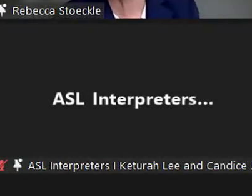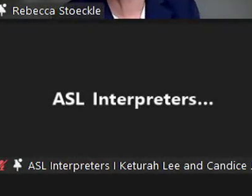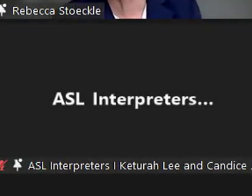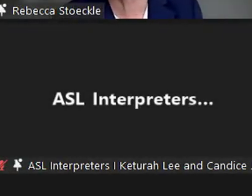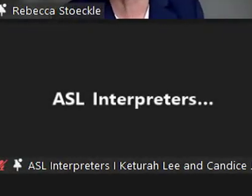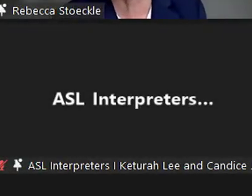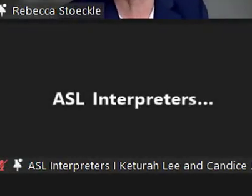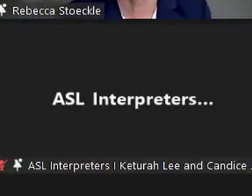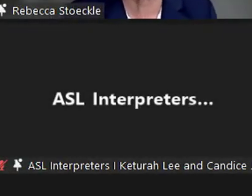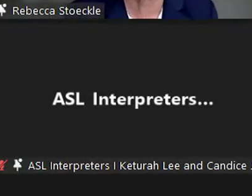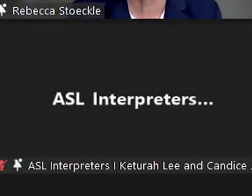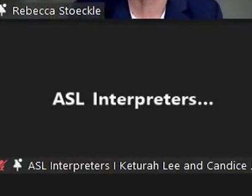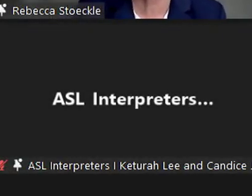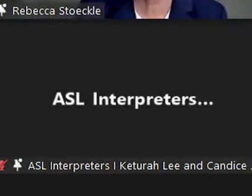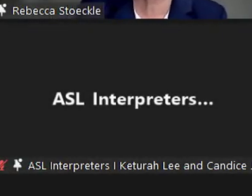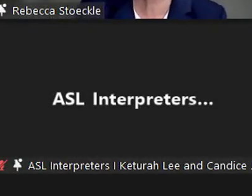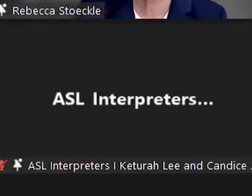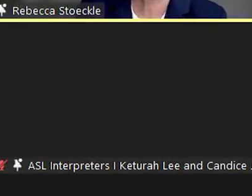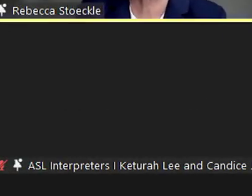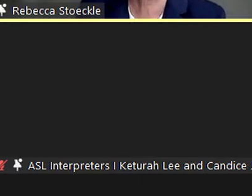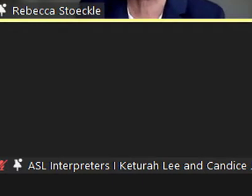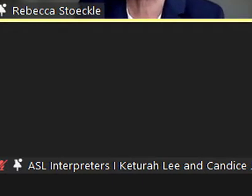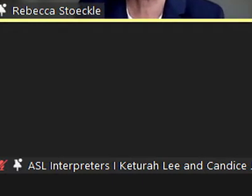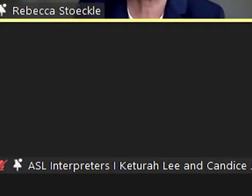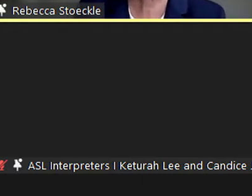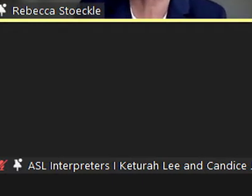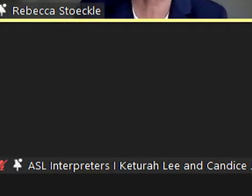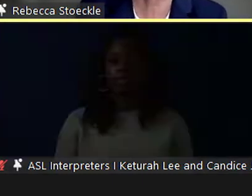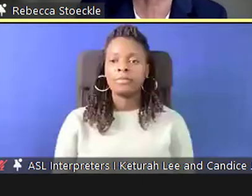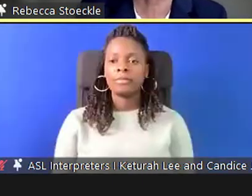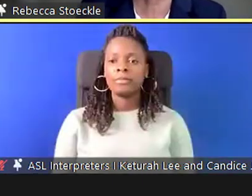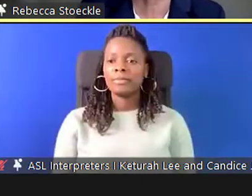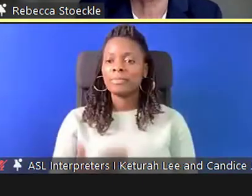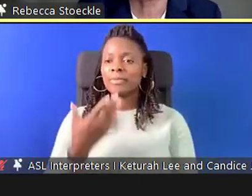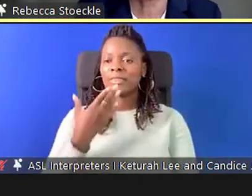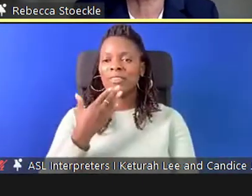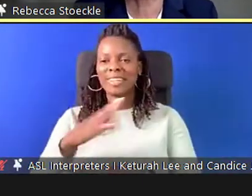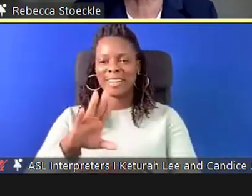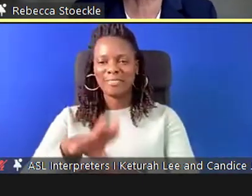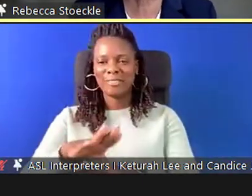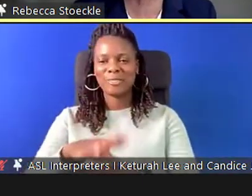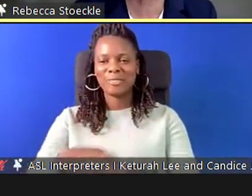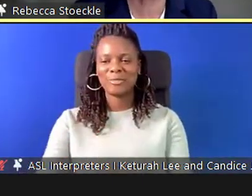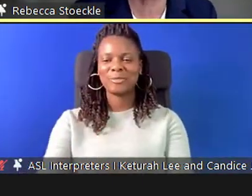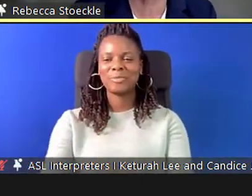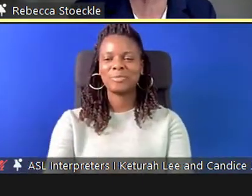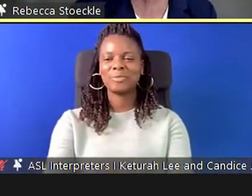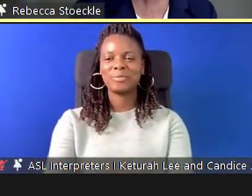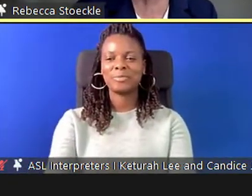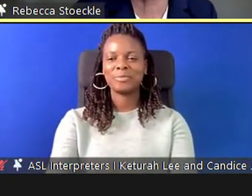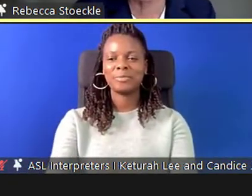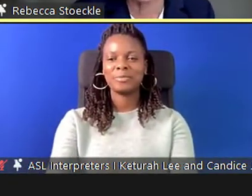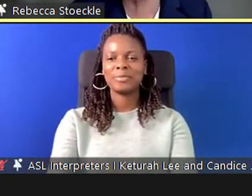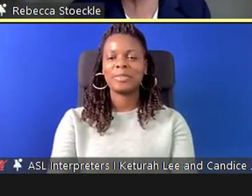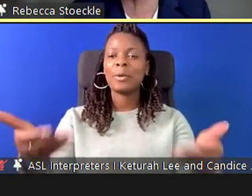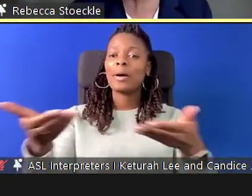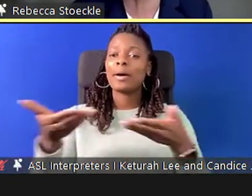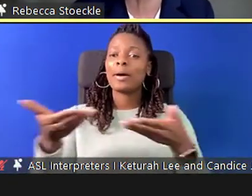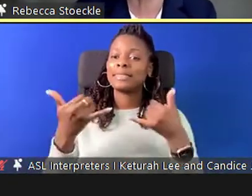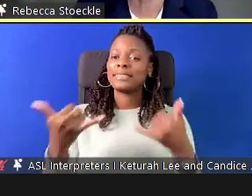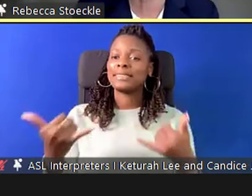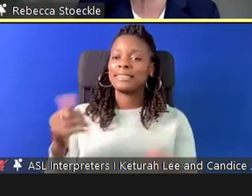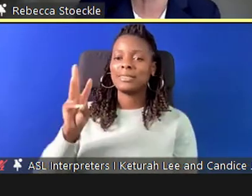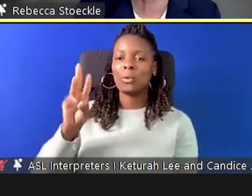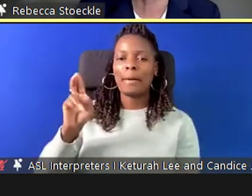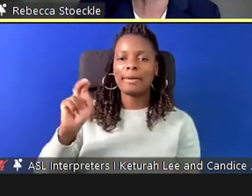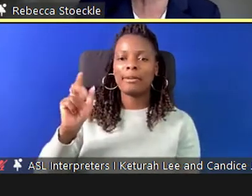Right. Well, good afternoon. I would like to welcome you all to today's webinar. I'm Rebecca Stokel. I'm